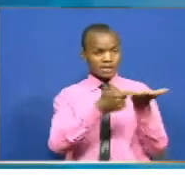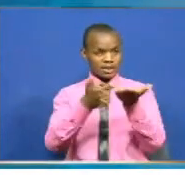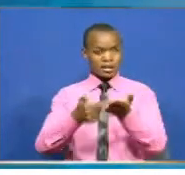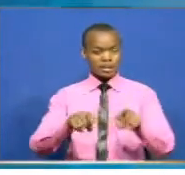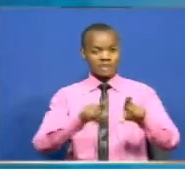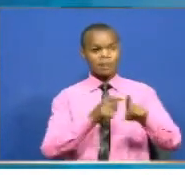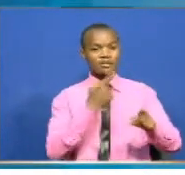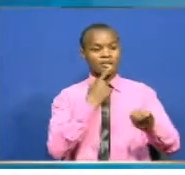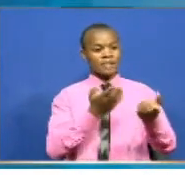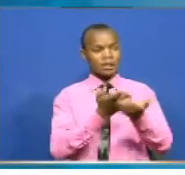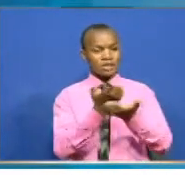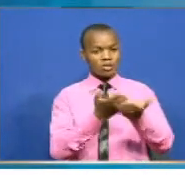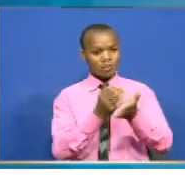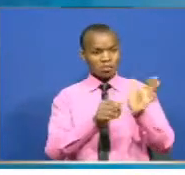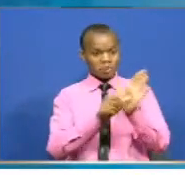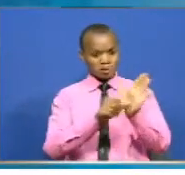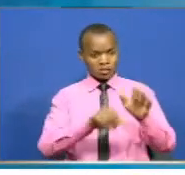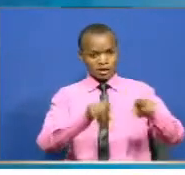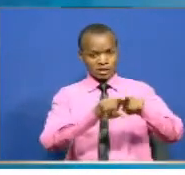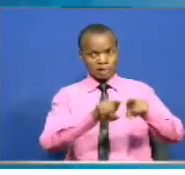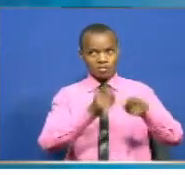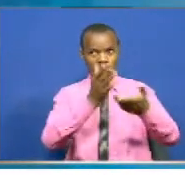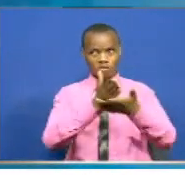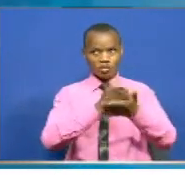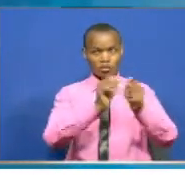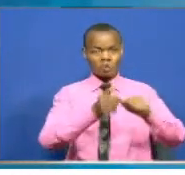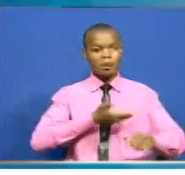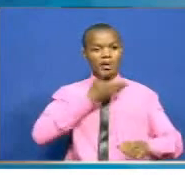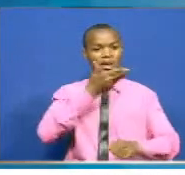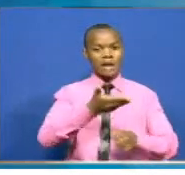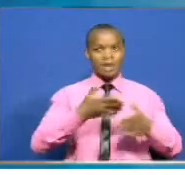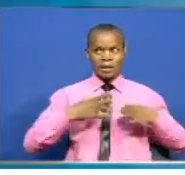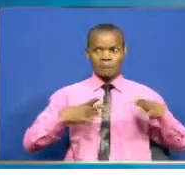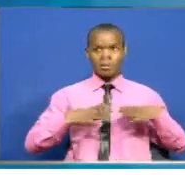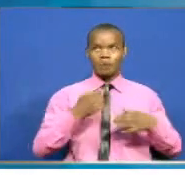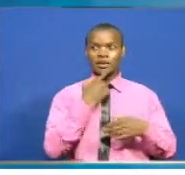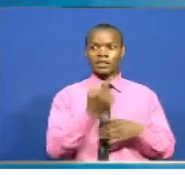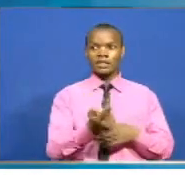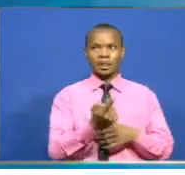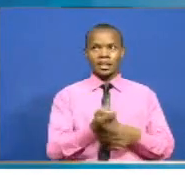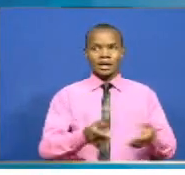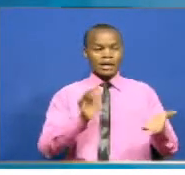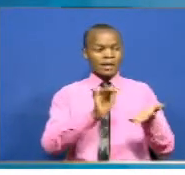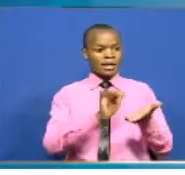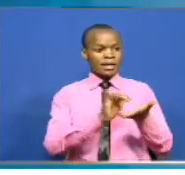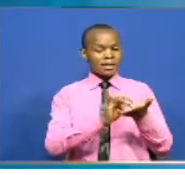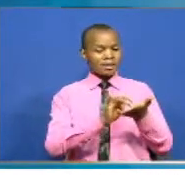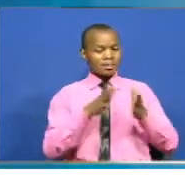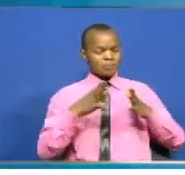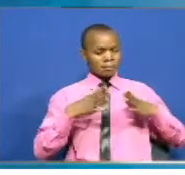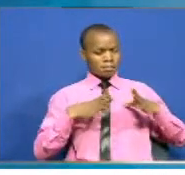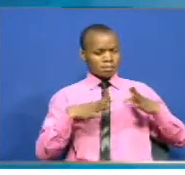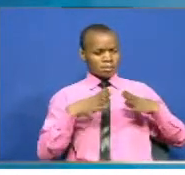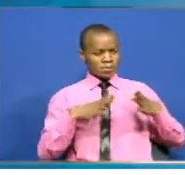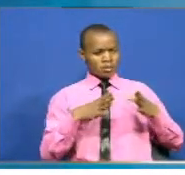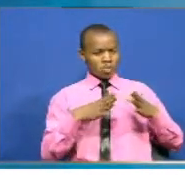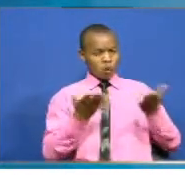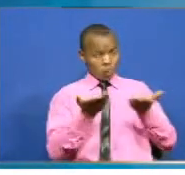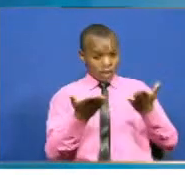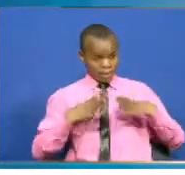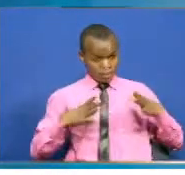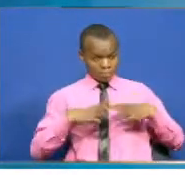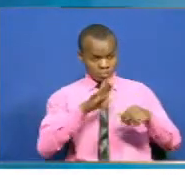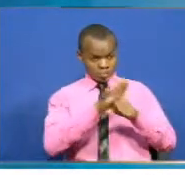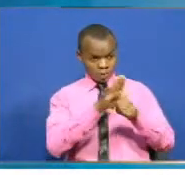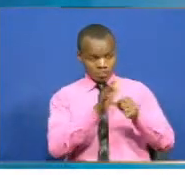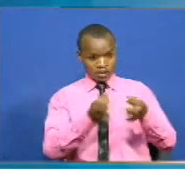economic justification, but you also respond to those who argue that the population justification makes more sense. Like where there are people, then